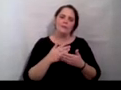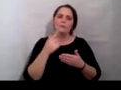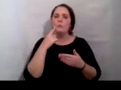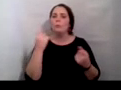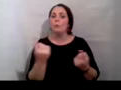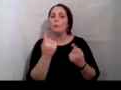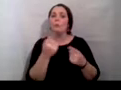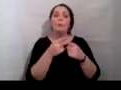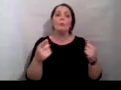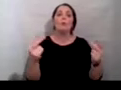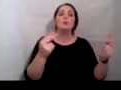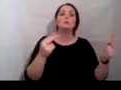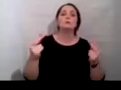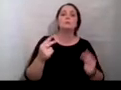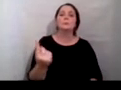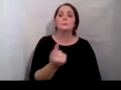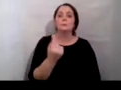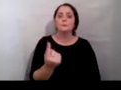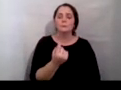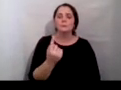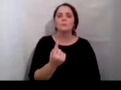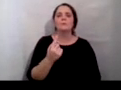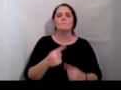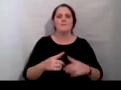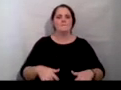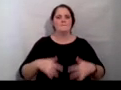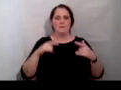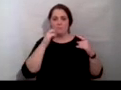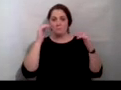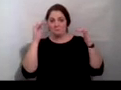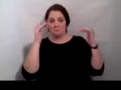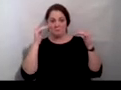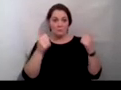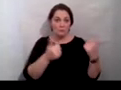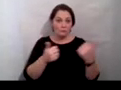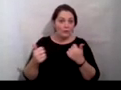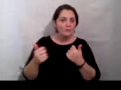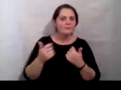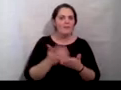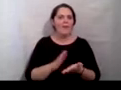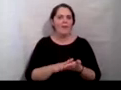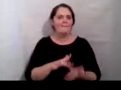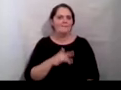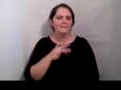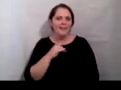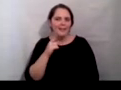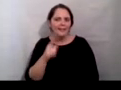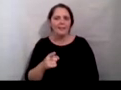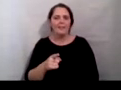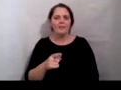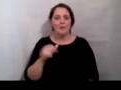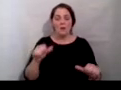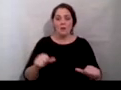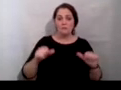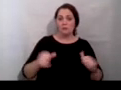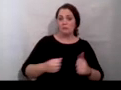in the virtual room today and get a bit of a sense of the mindset of how we're thinking about this art, or how we